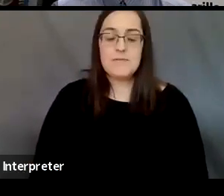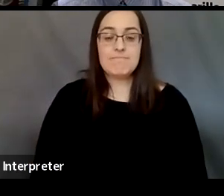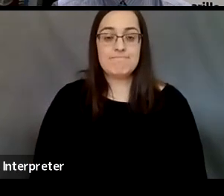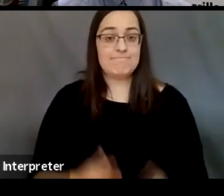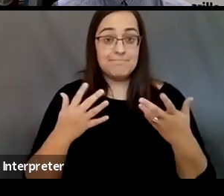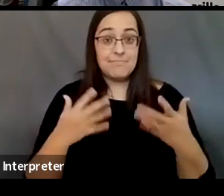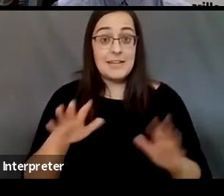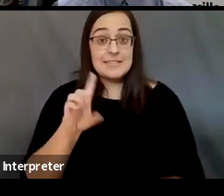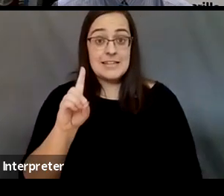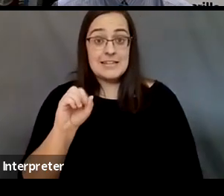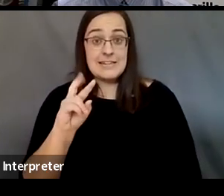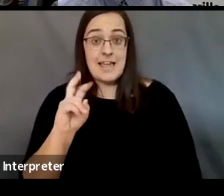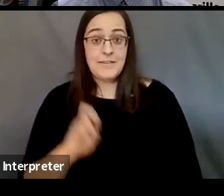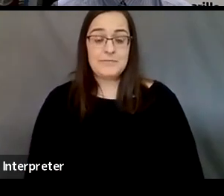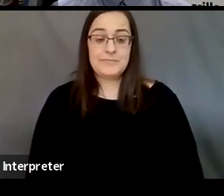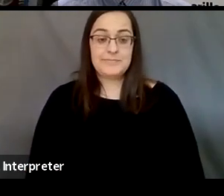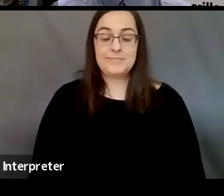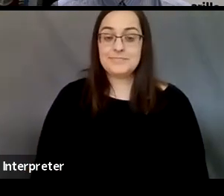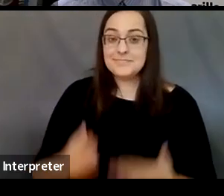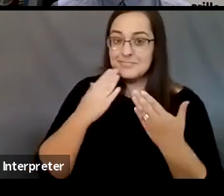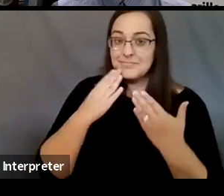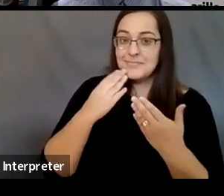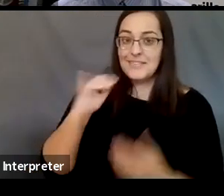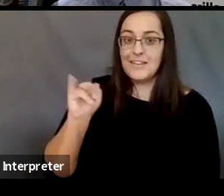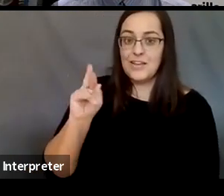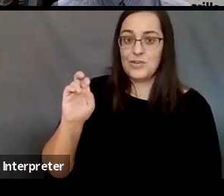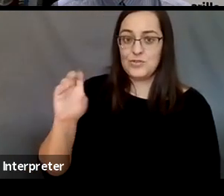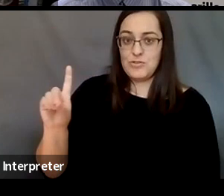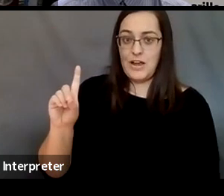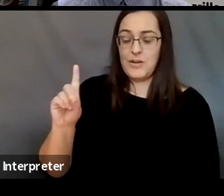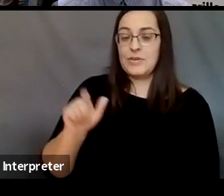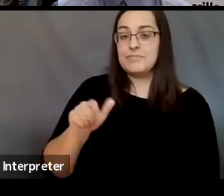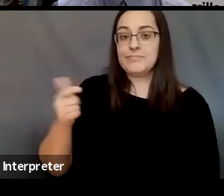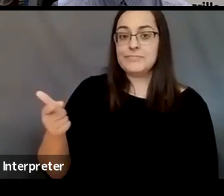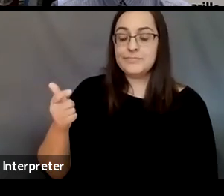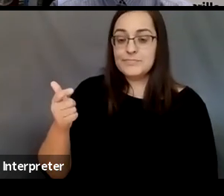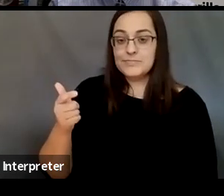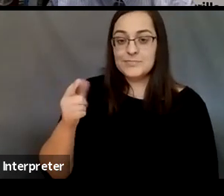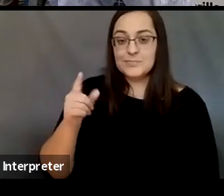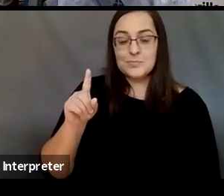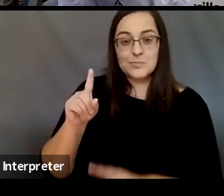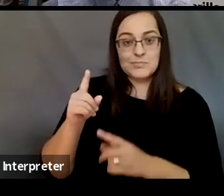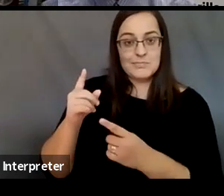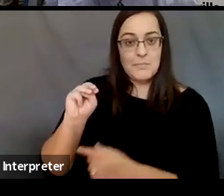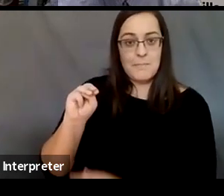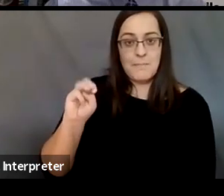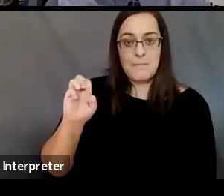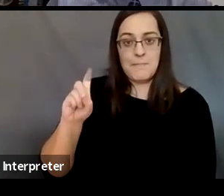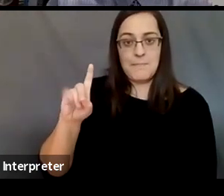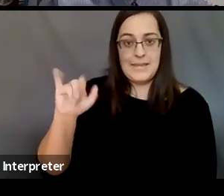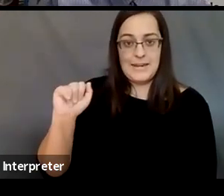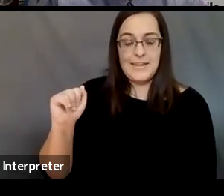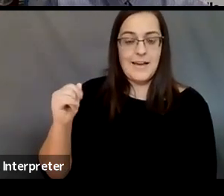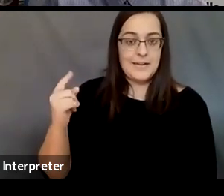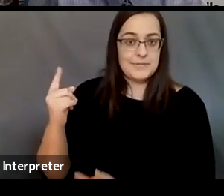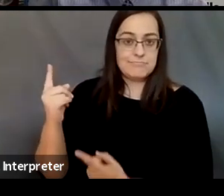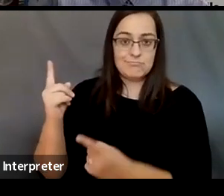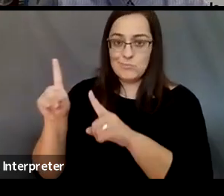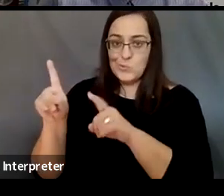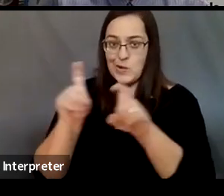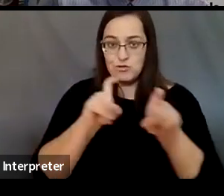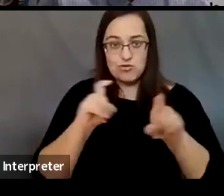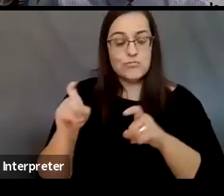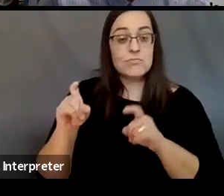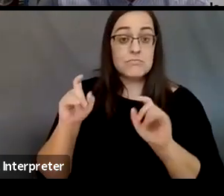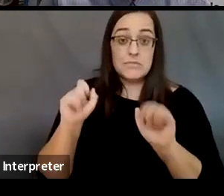have, Dave. Thank you, Jared. We'll now go to taking questions from our media members who are in attendance. If you have a question